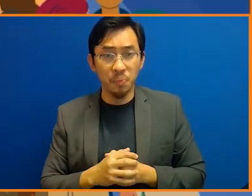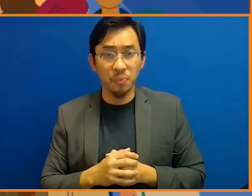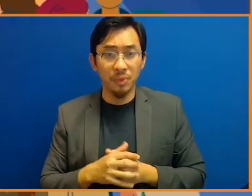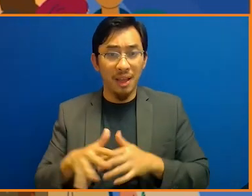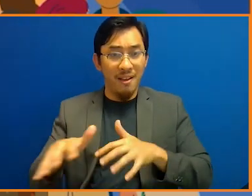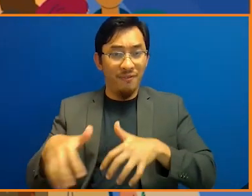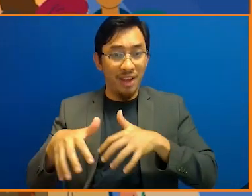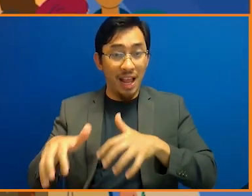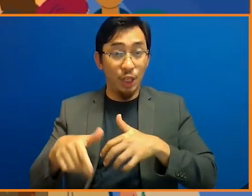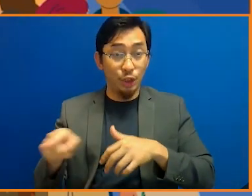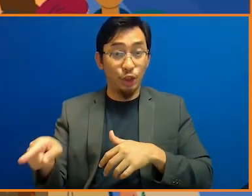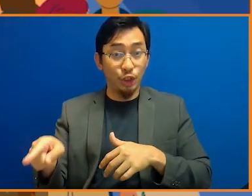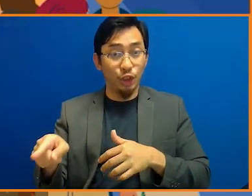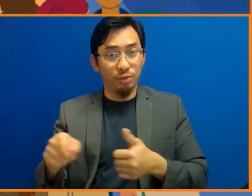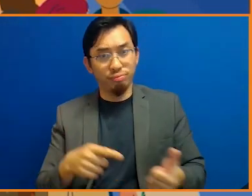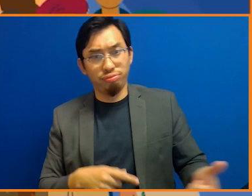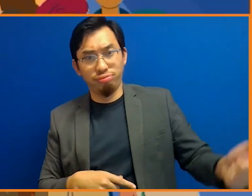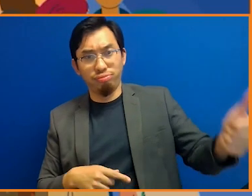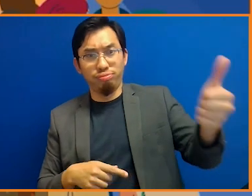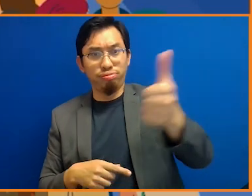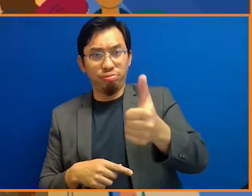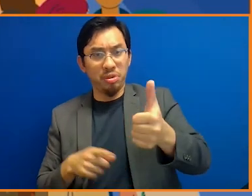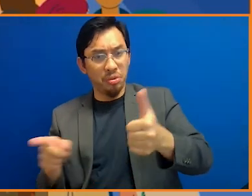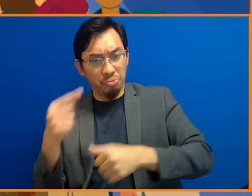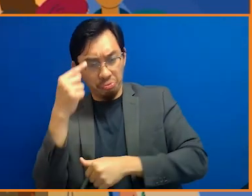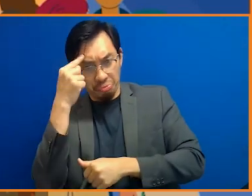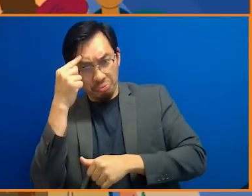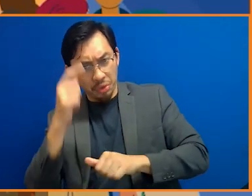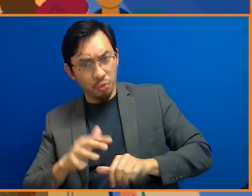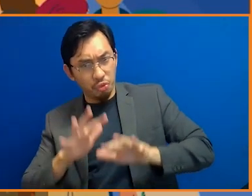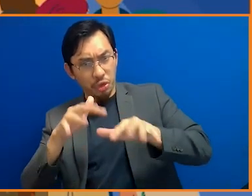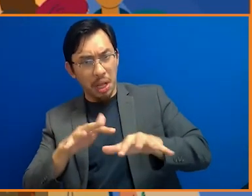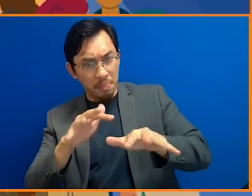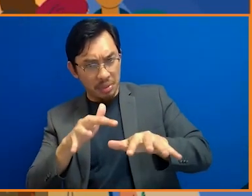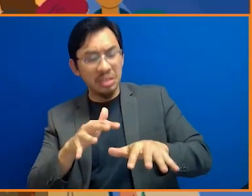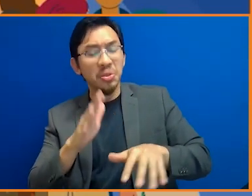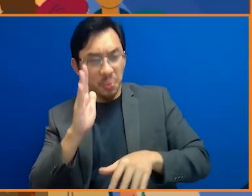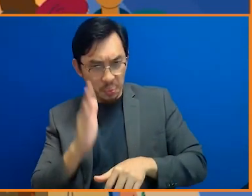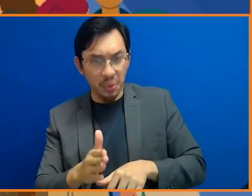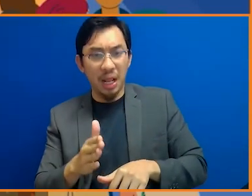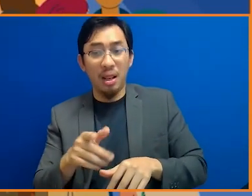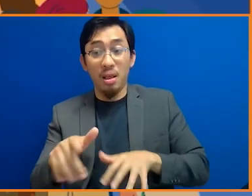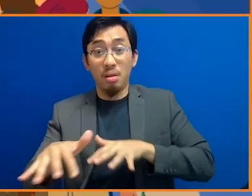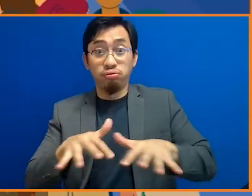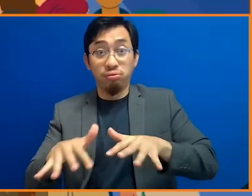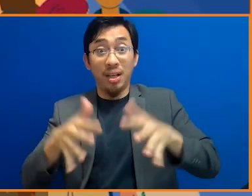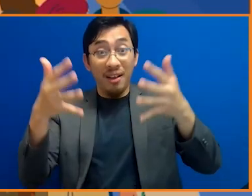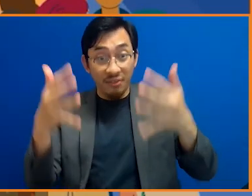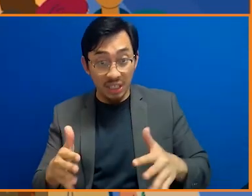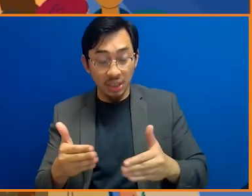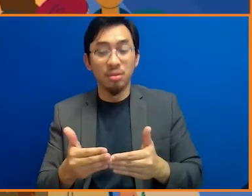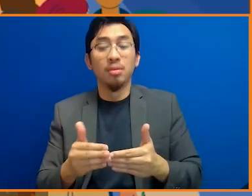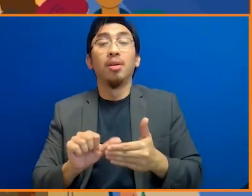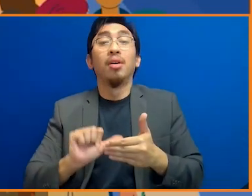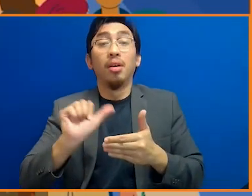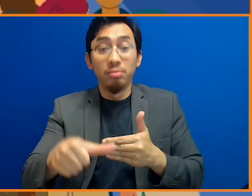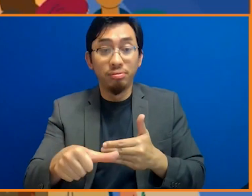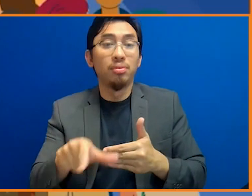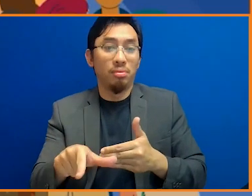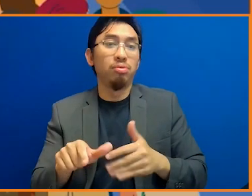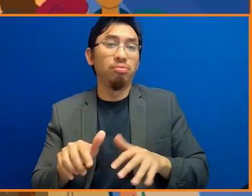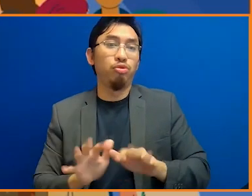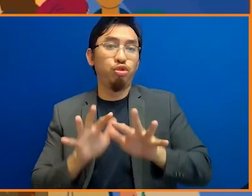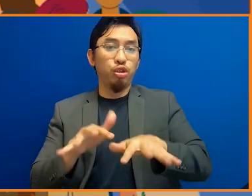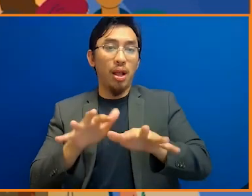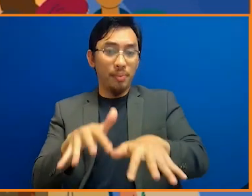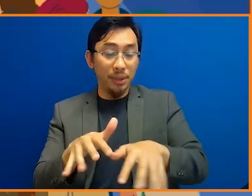see that the villager, the leader, he expect tsunami after earthquake, but